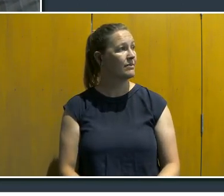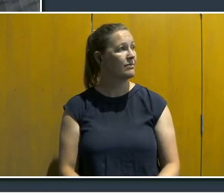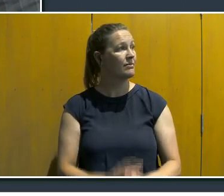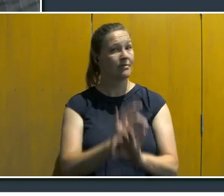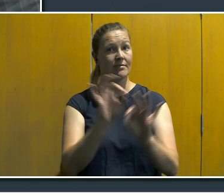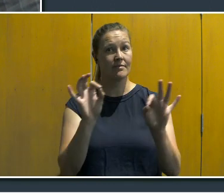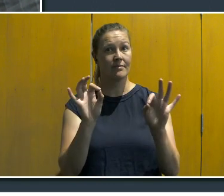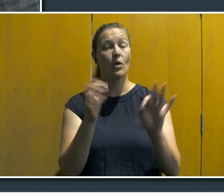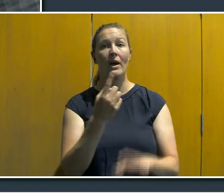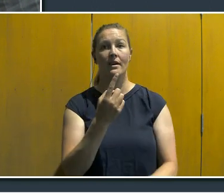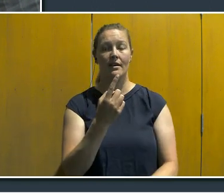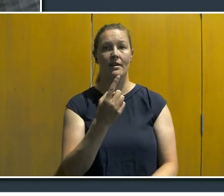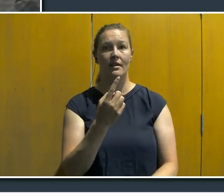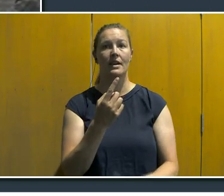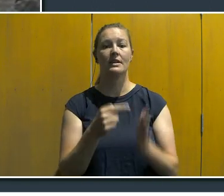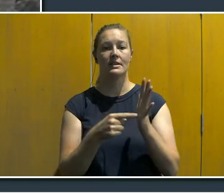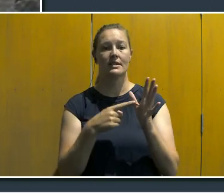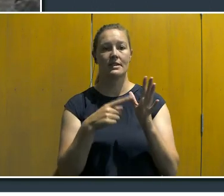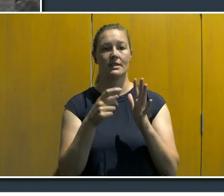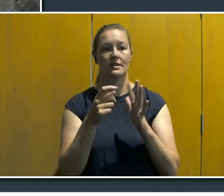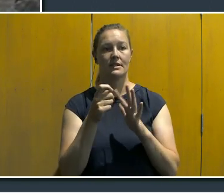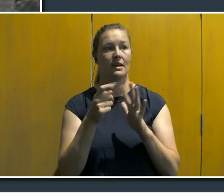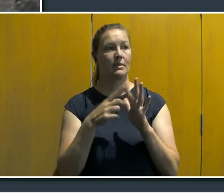No? Oh, yes. Councillor Tapani?